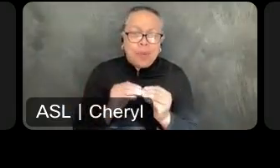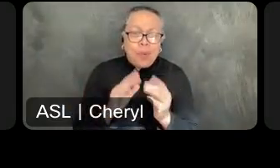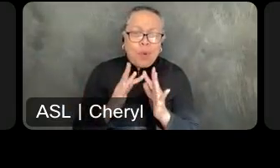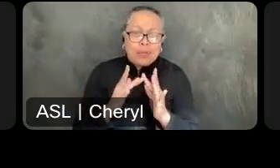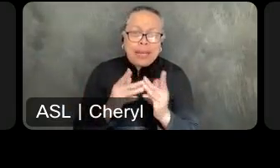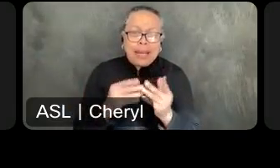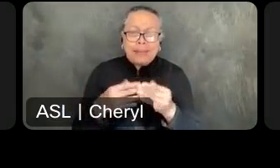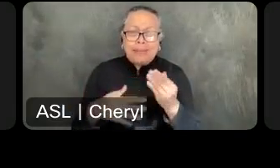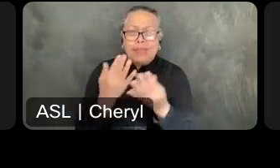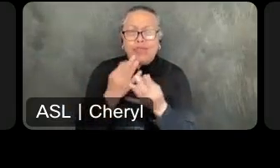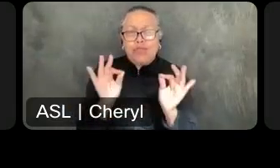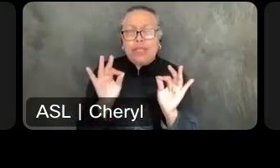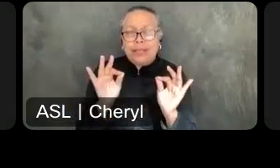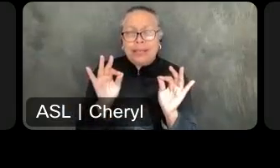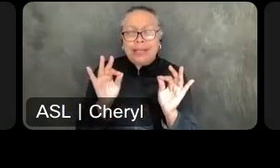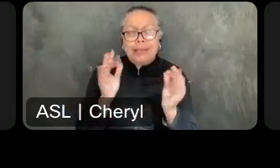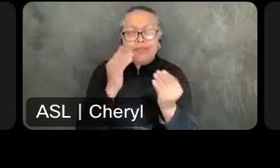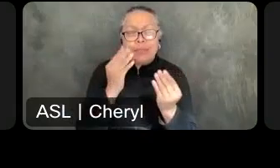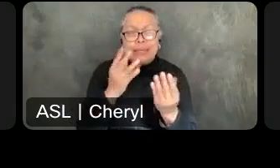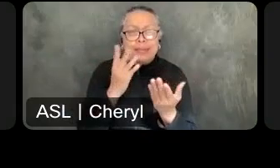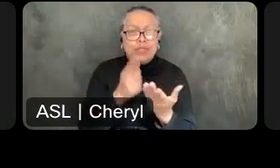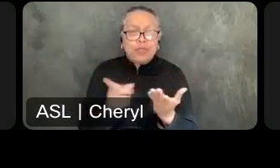for free on our website,